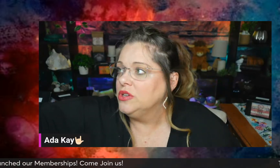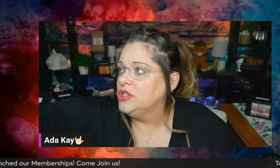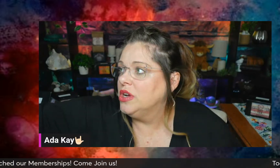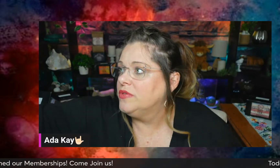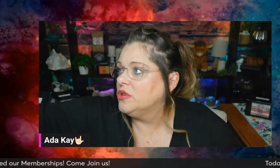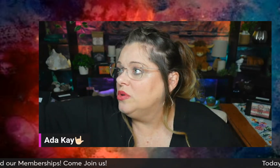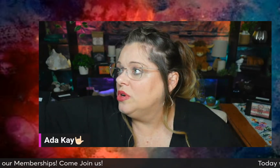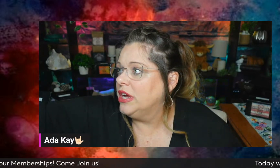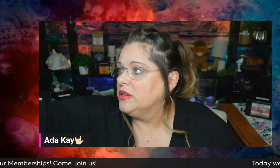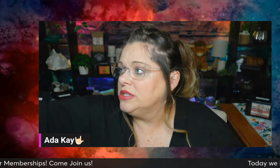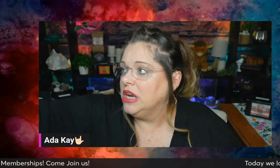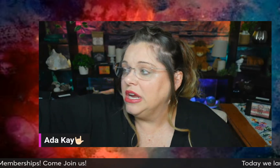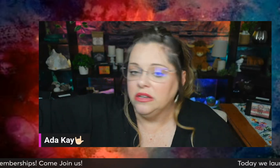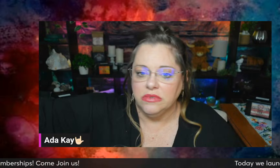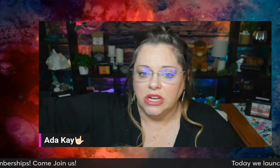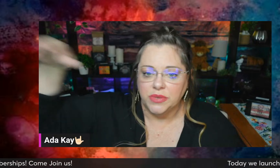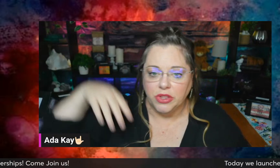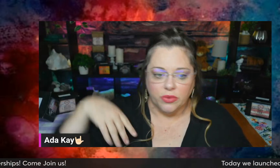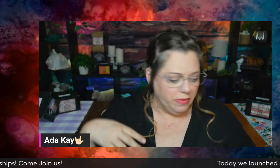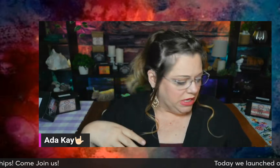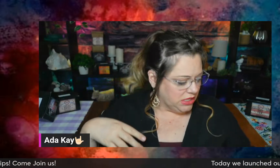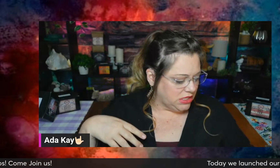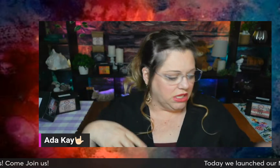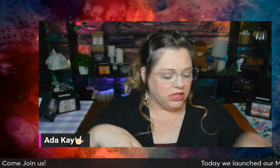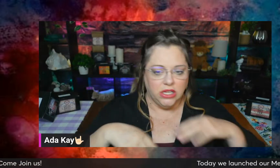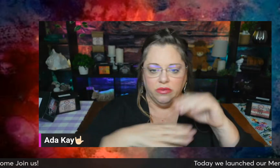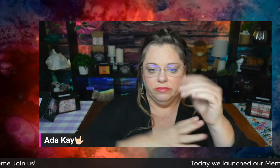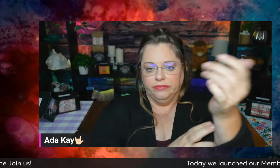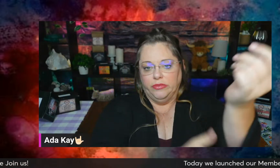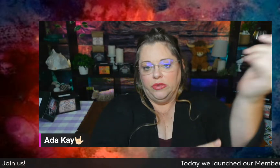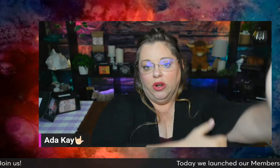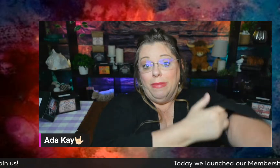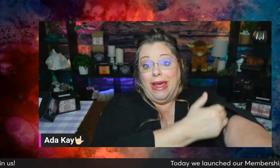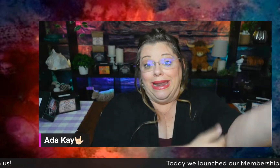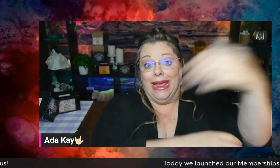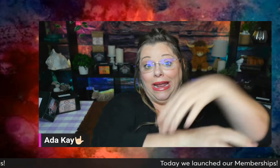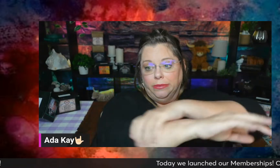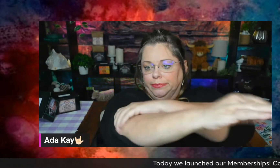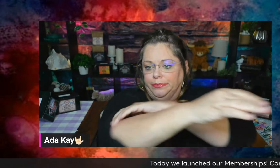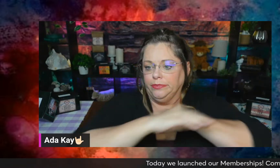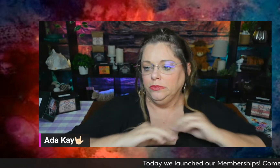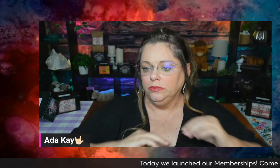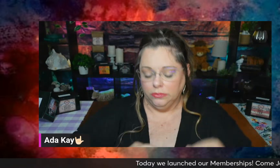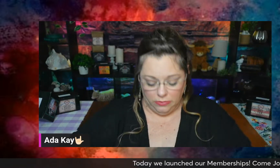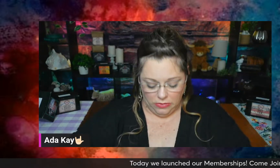live close enough to the courthouse that takes me 3 minutes to get there on a bad day.